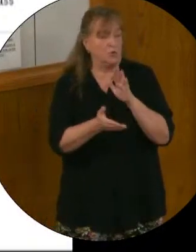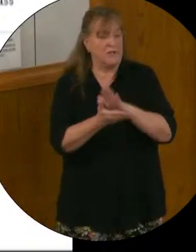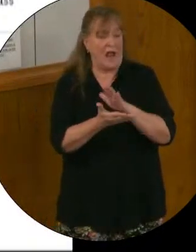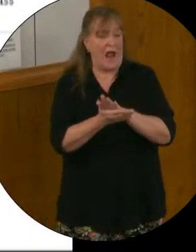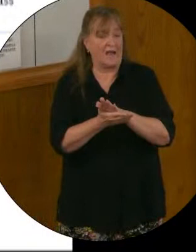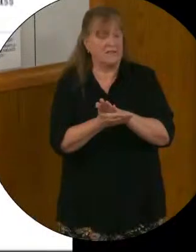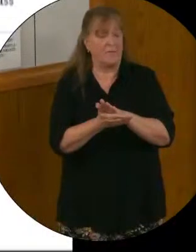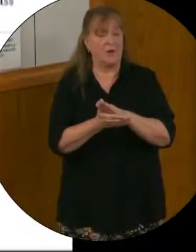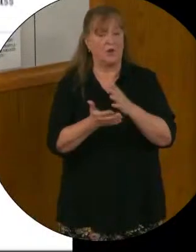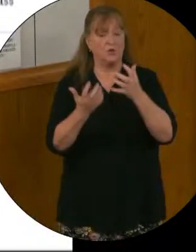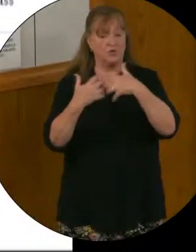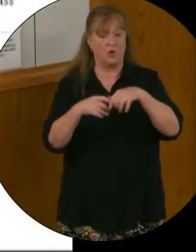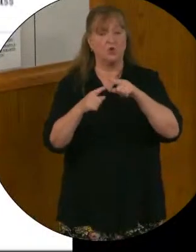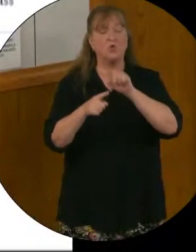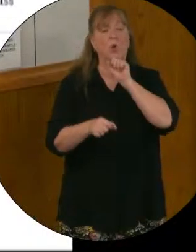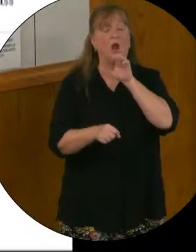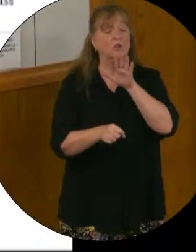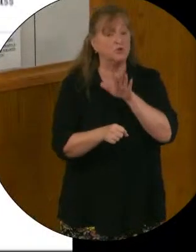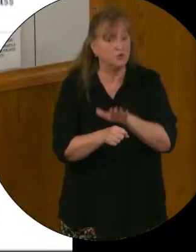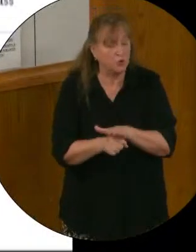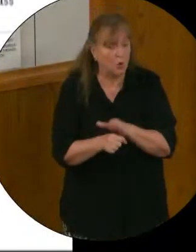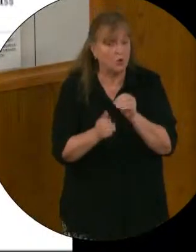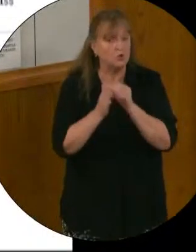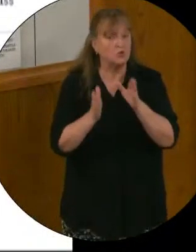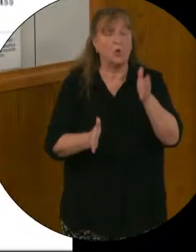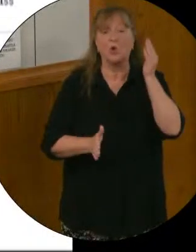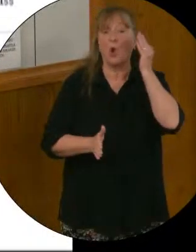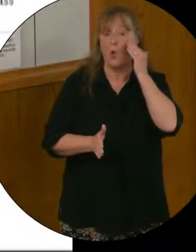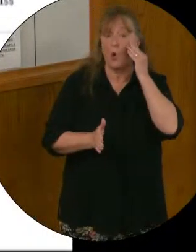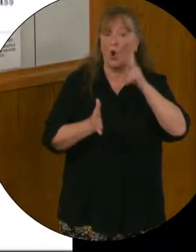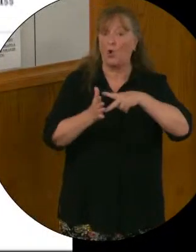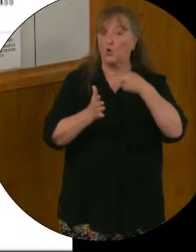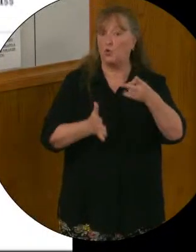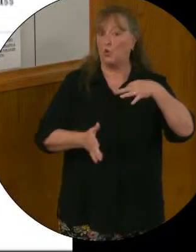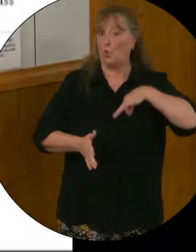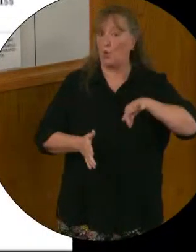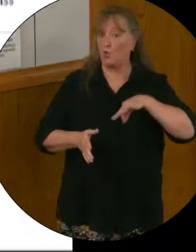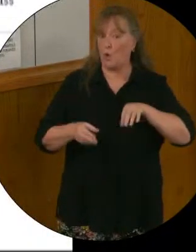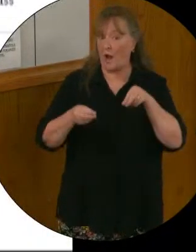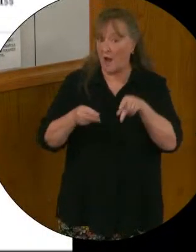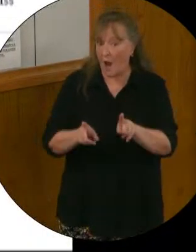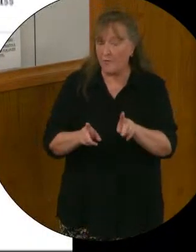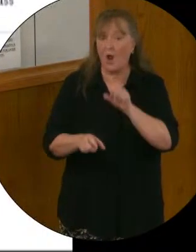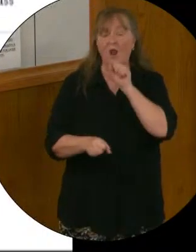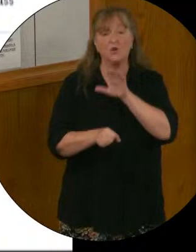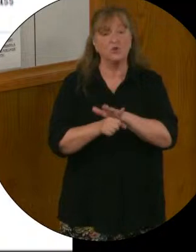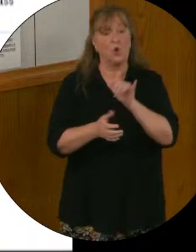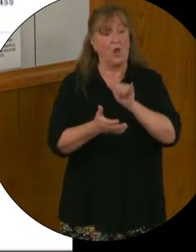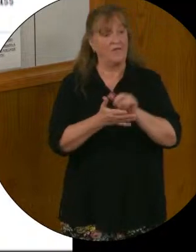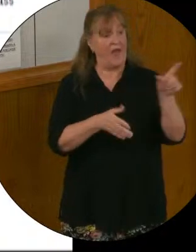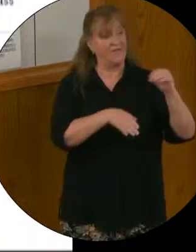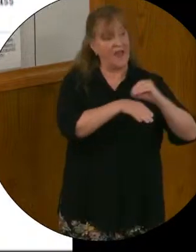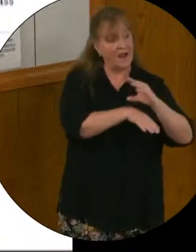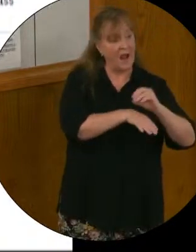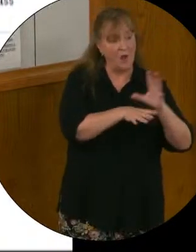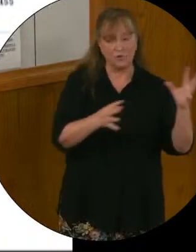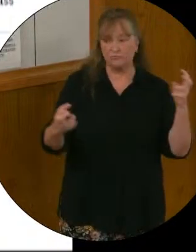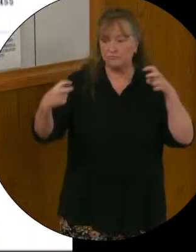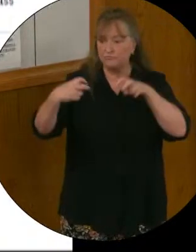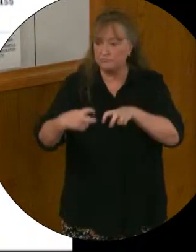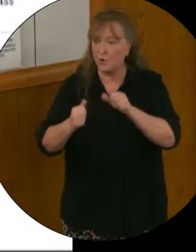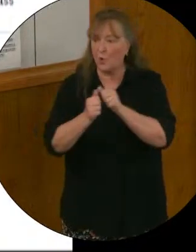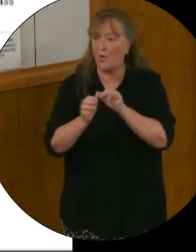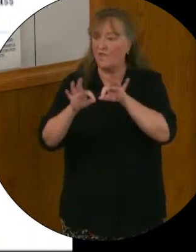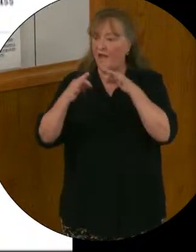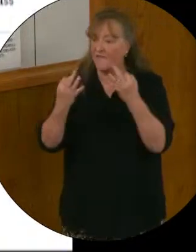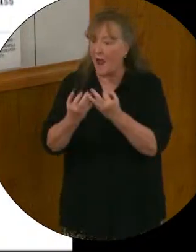planning strategically to ensure student awareness of dual credit opportunities and ensure that counselors communicate regularly with families